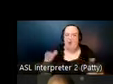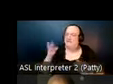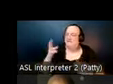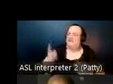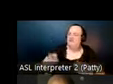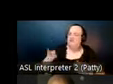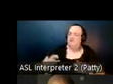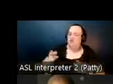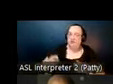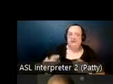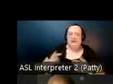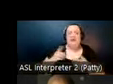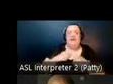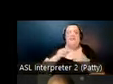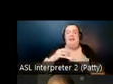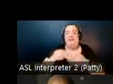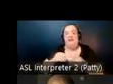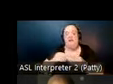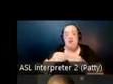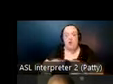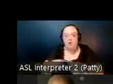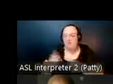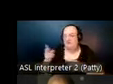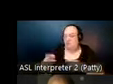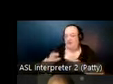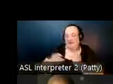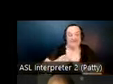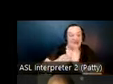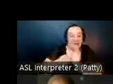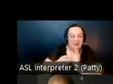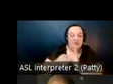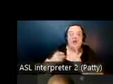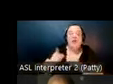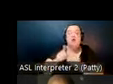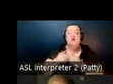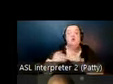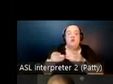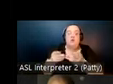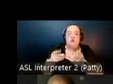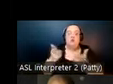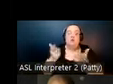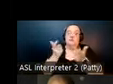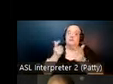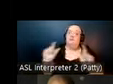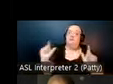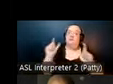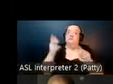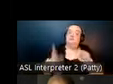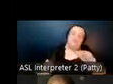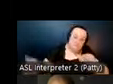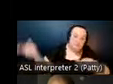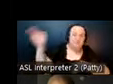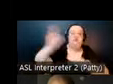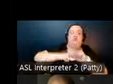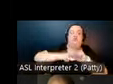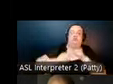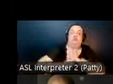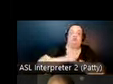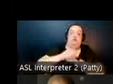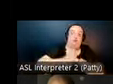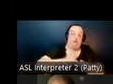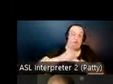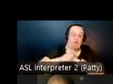then leads to loss of historic integrity and also reduces or greatly increases the risk